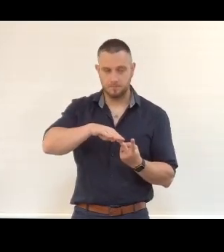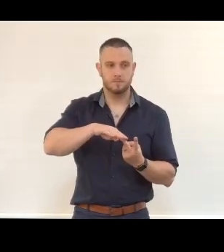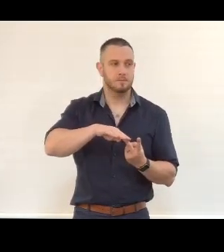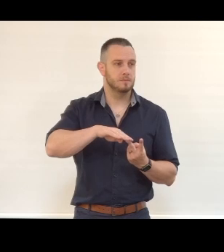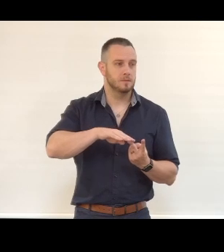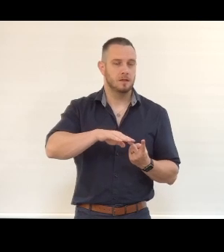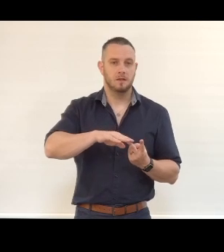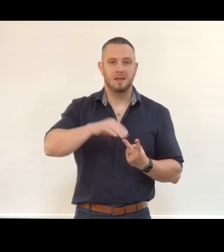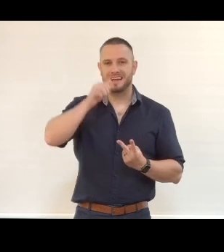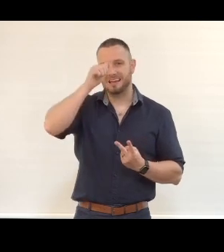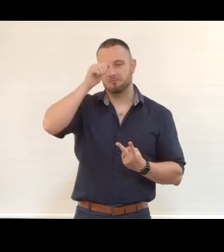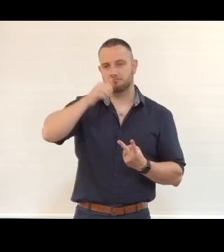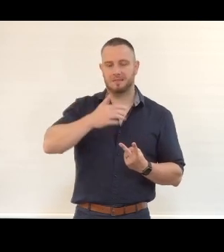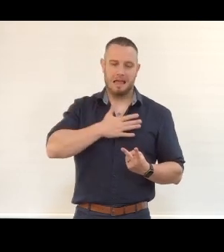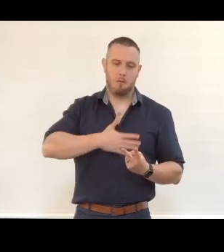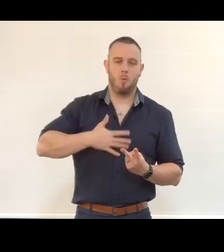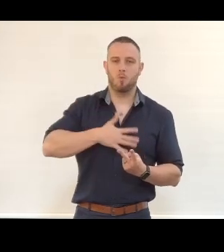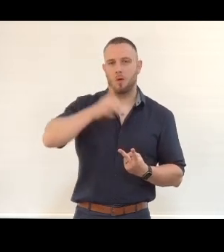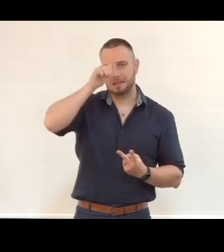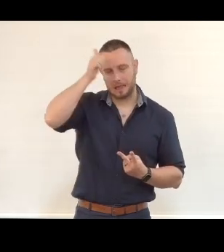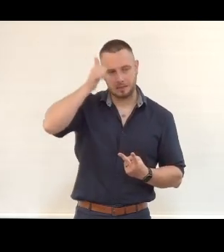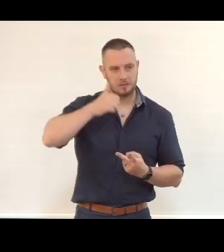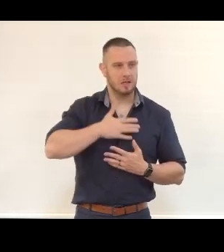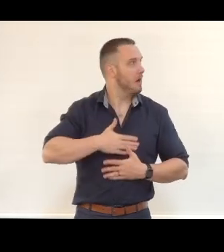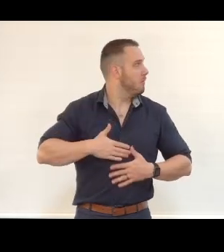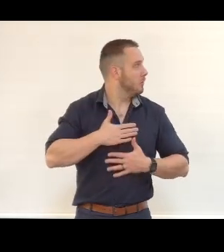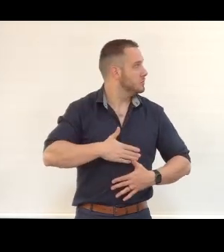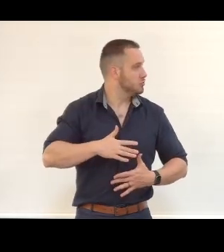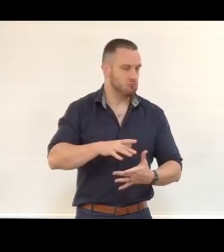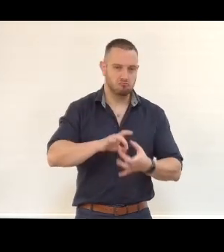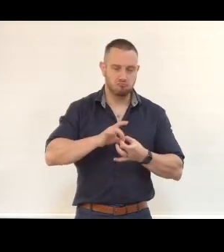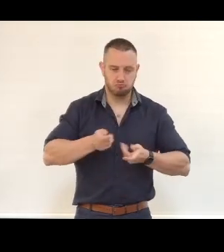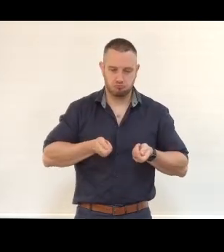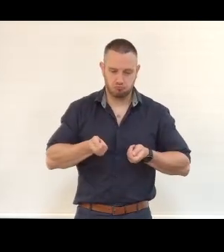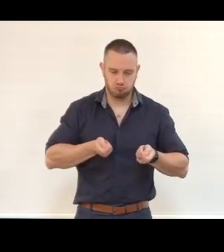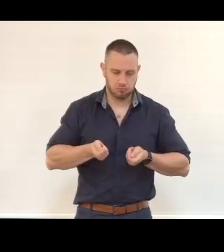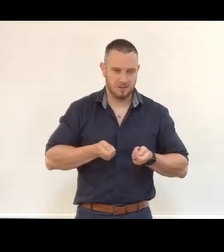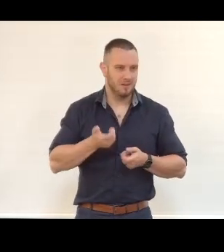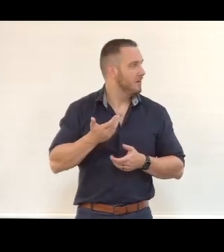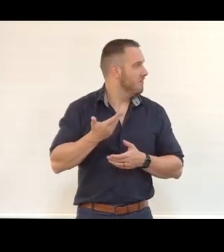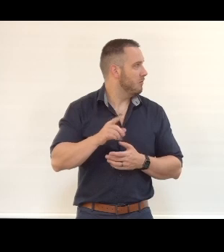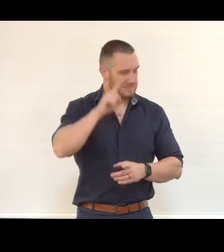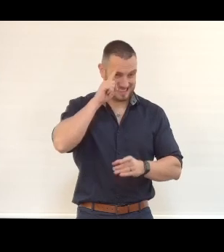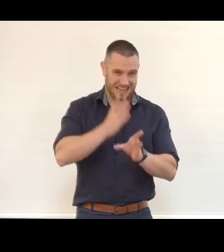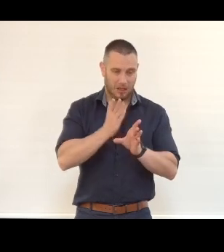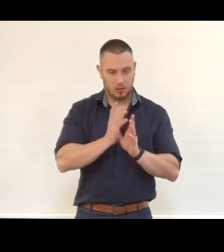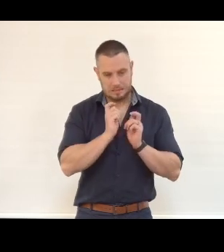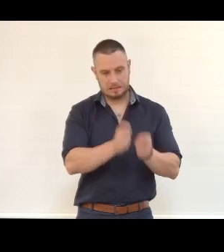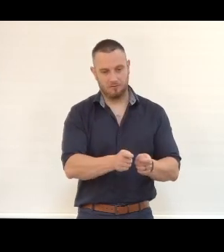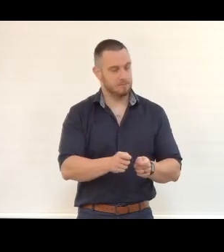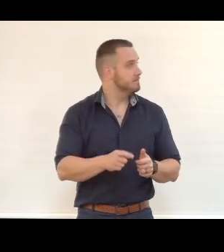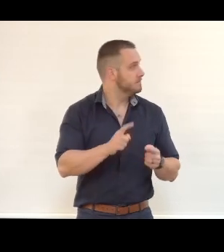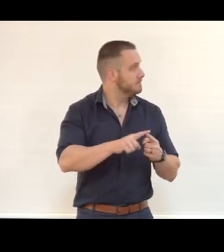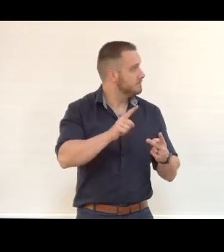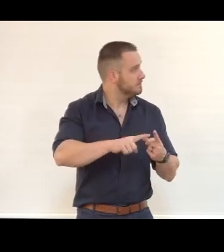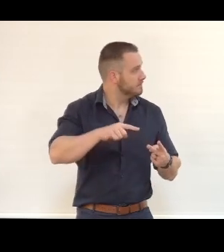pre-mission training was emotional intelligence and emotional regulations, which is given by the high seas psychologist Celia. And then, of